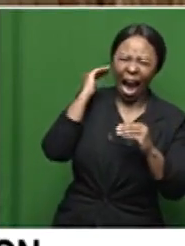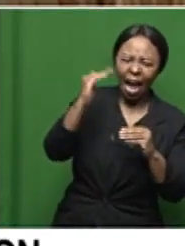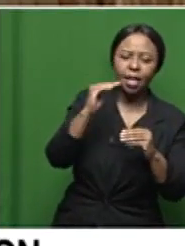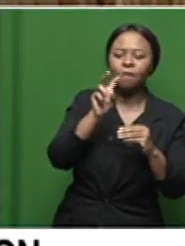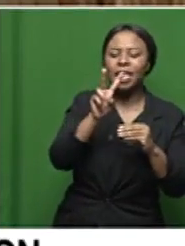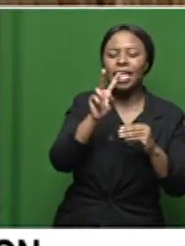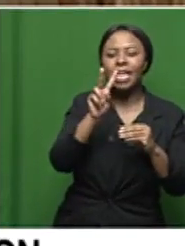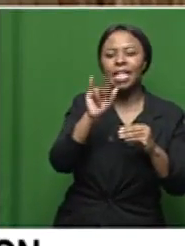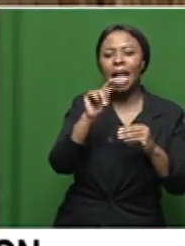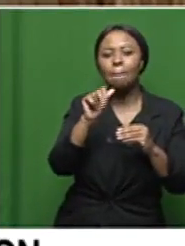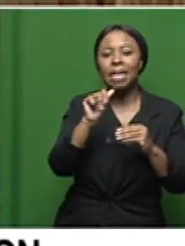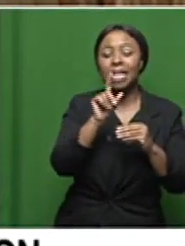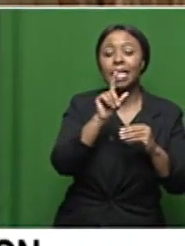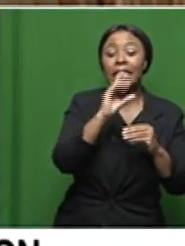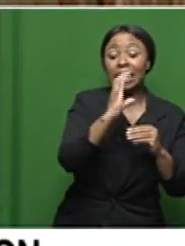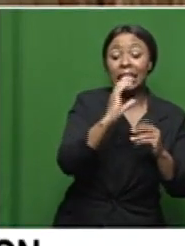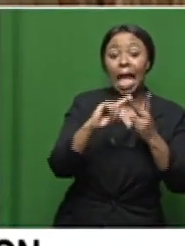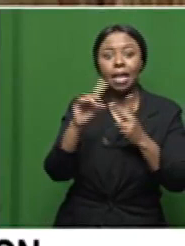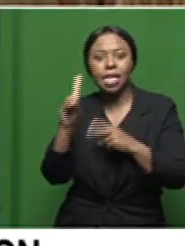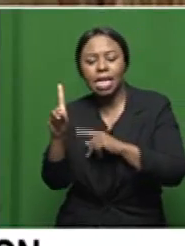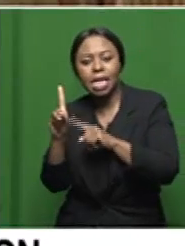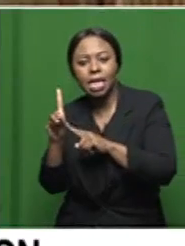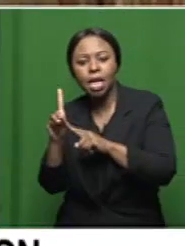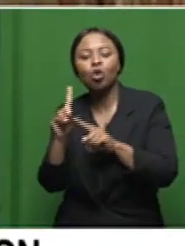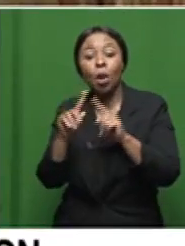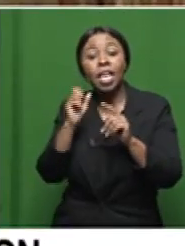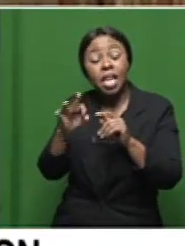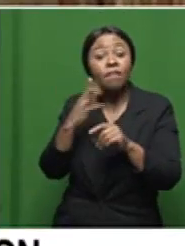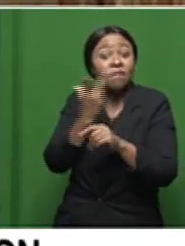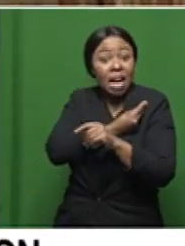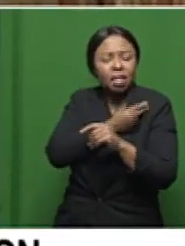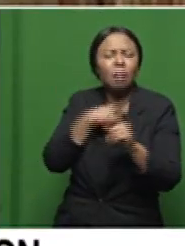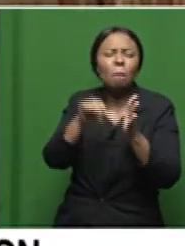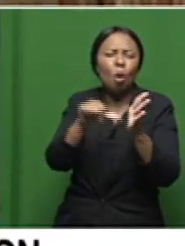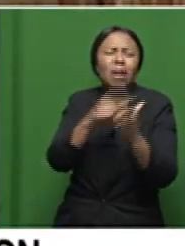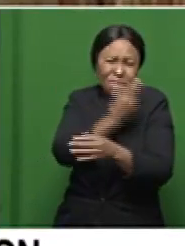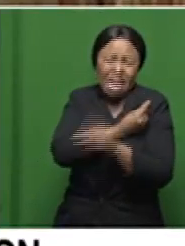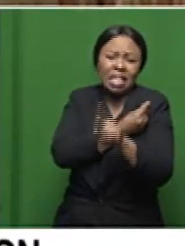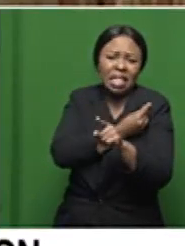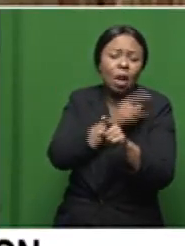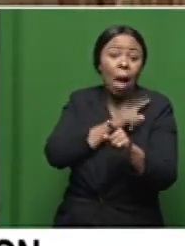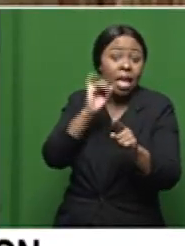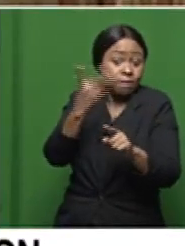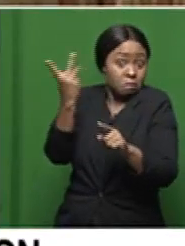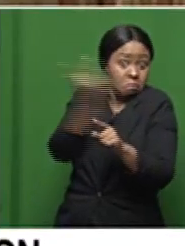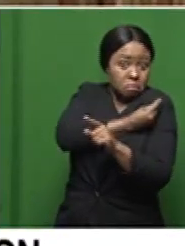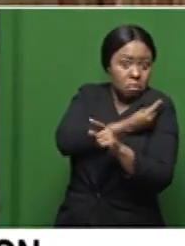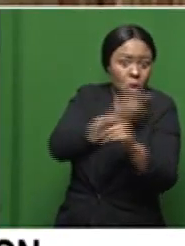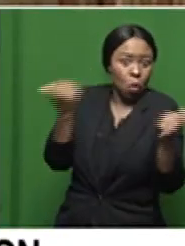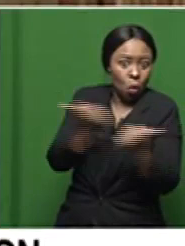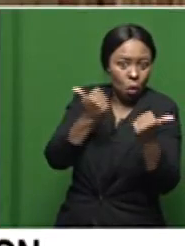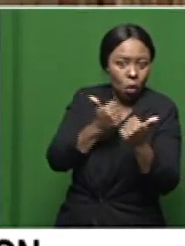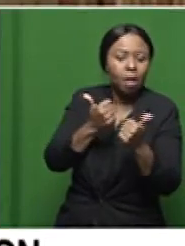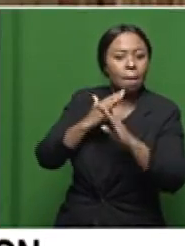D. My personal feeling right now is that if you've had the vaccine, and this is why it's so important to get the vaccine, because if you've been vaccinated, there is